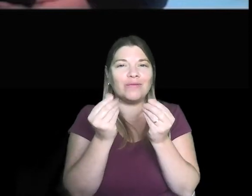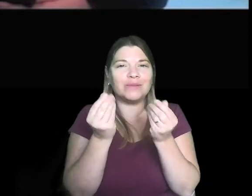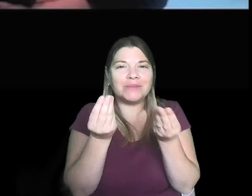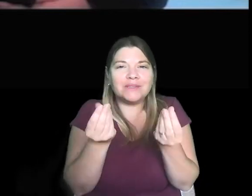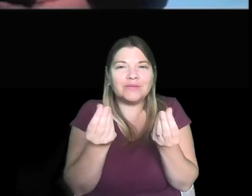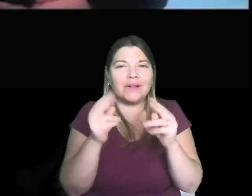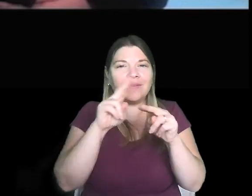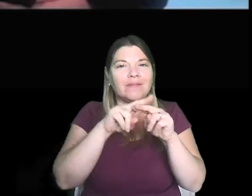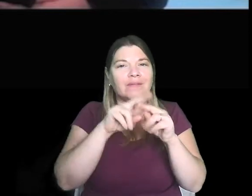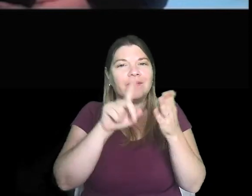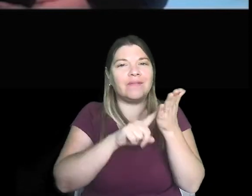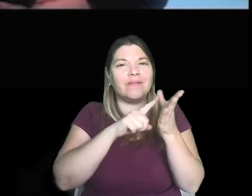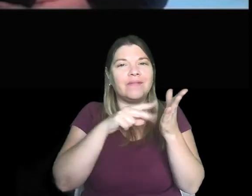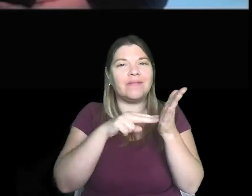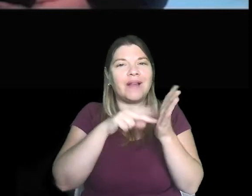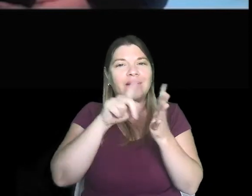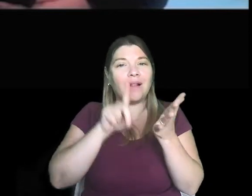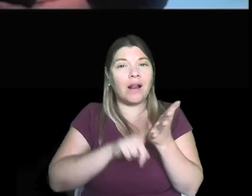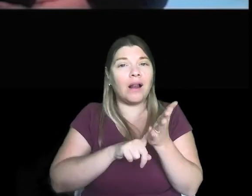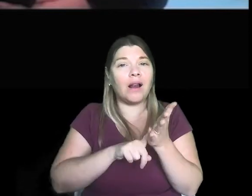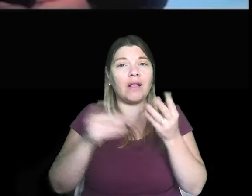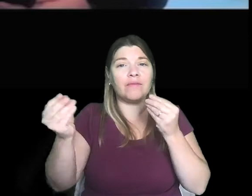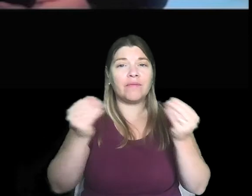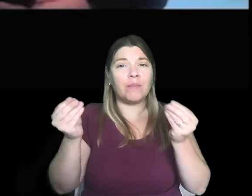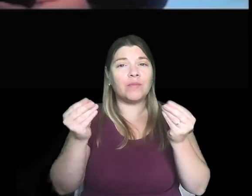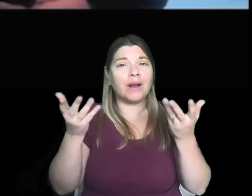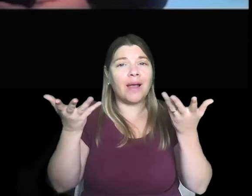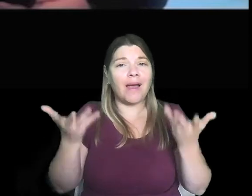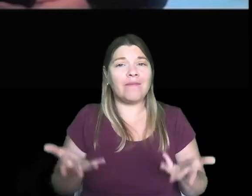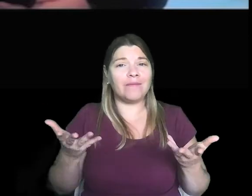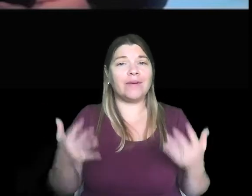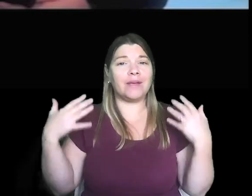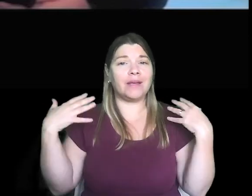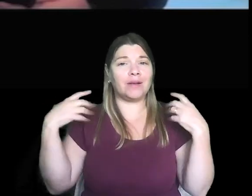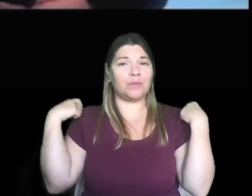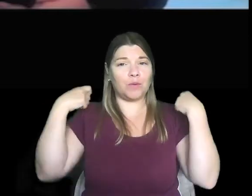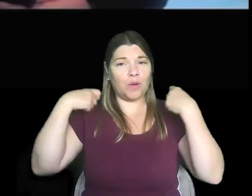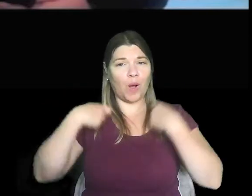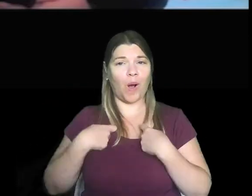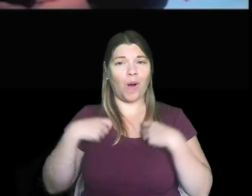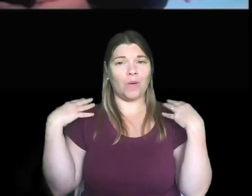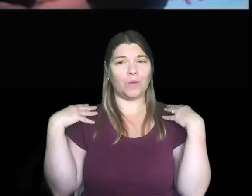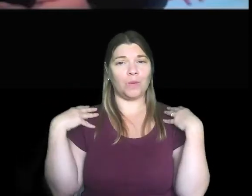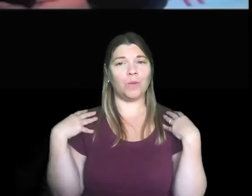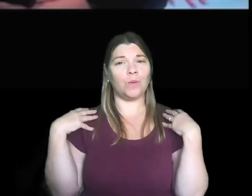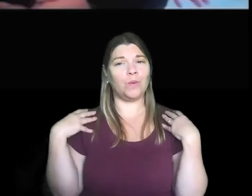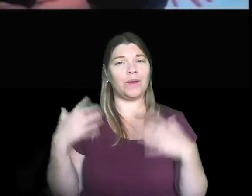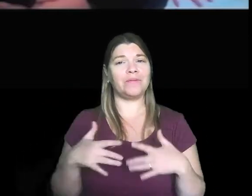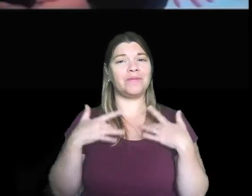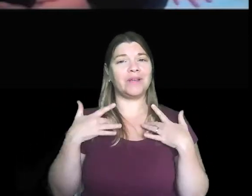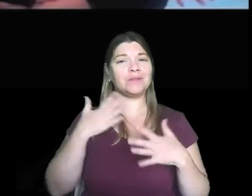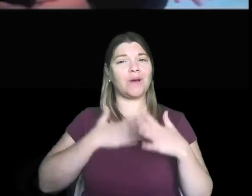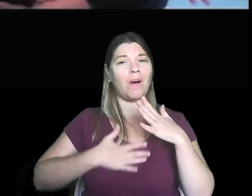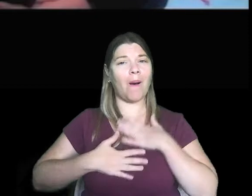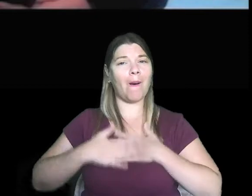relaxed. It's quite a heavy fabric which hangs off her shoulders and feels calm against her